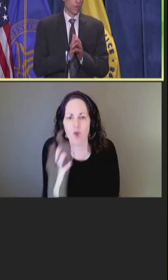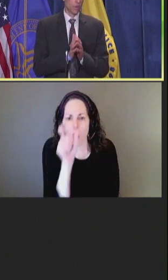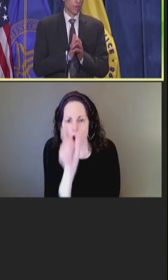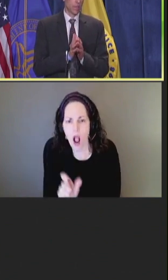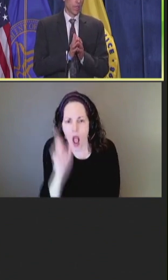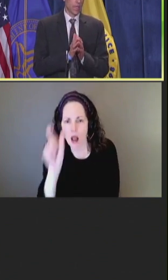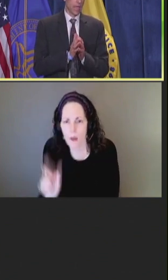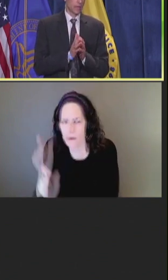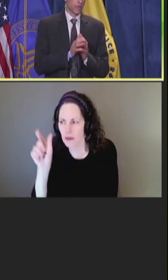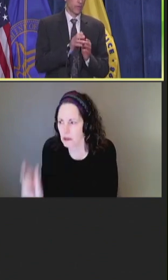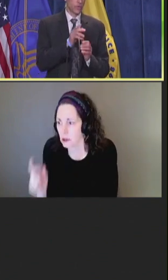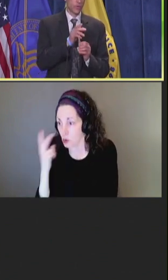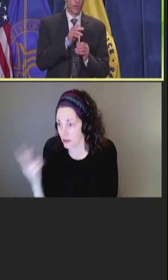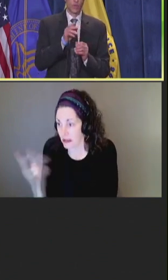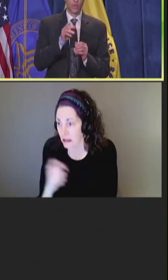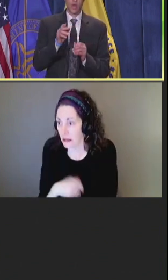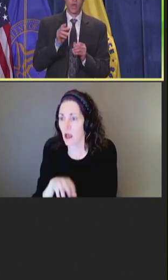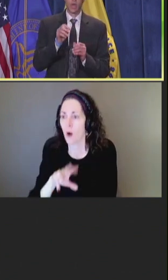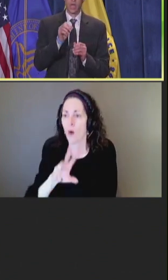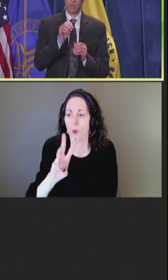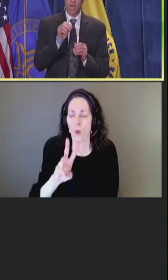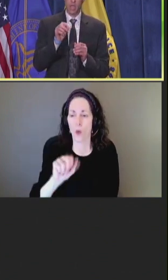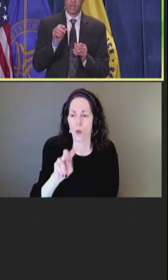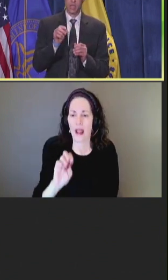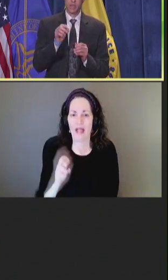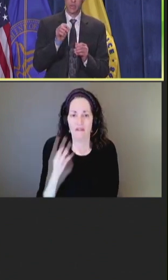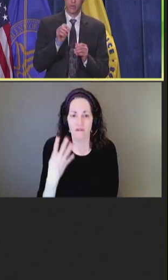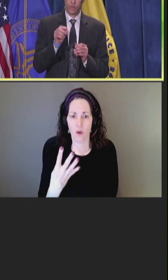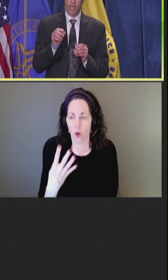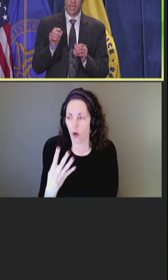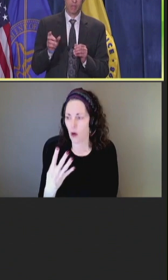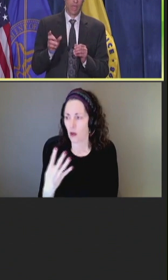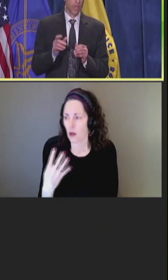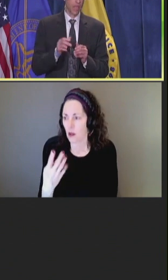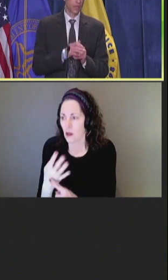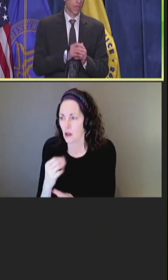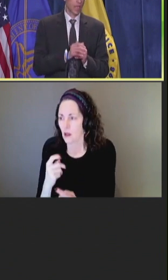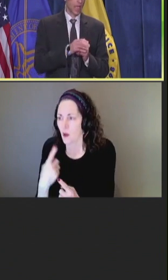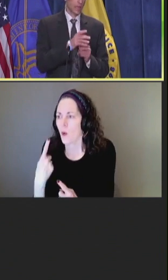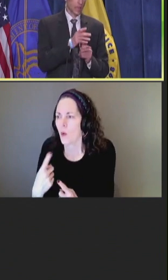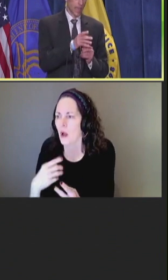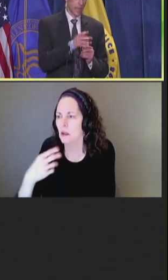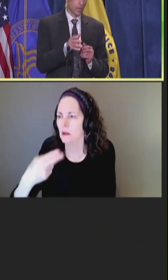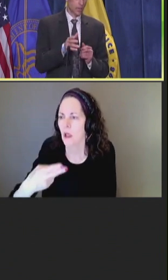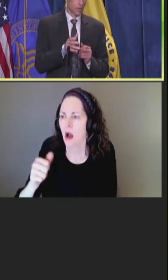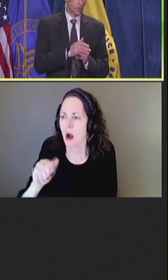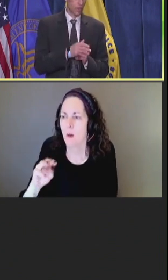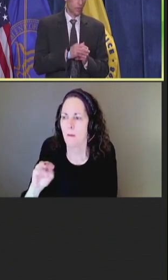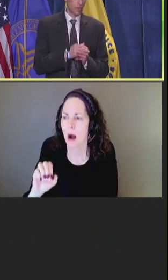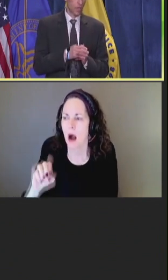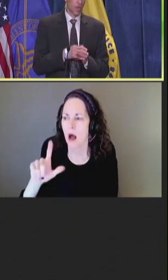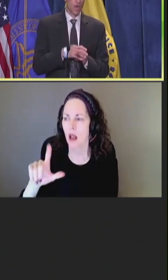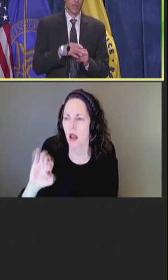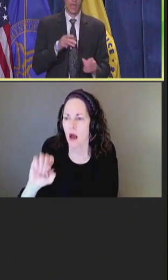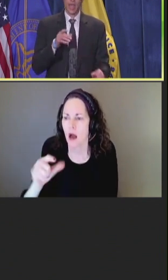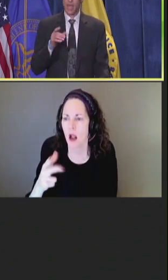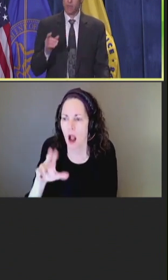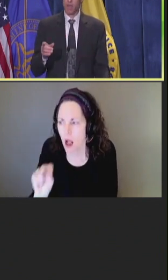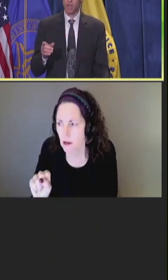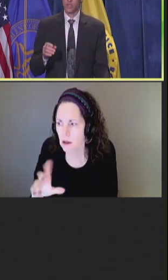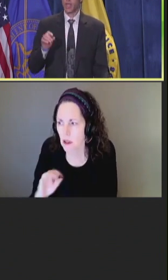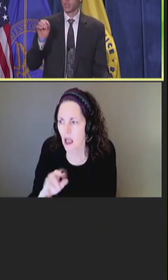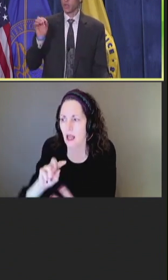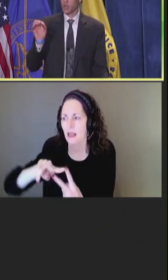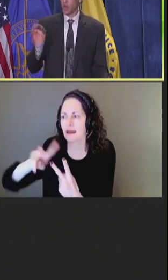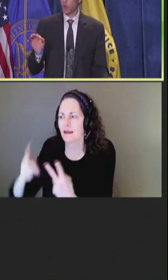4, and the first 2 rows are a homologous neutralizing antibody challenge, and the second 2 rows are the